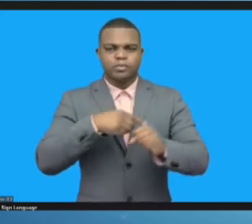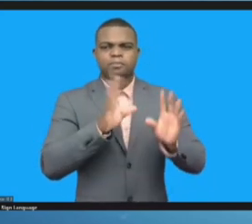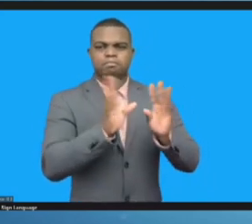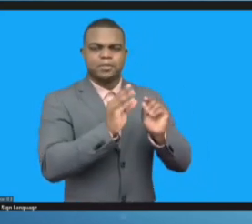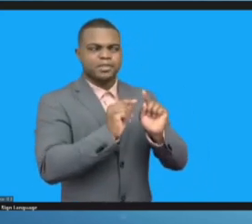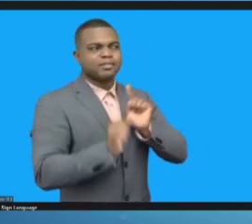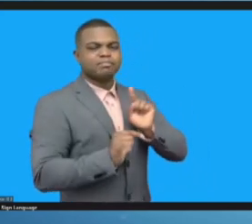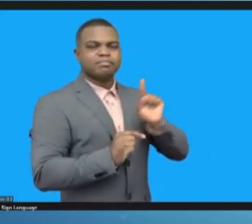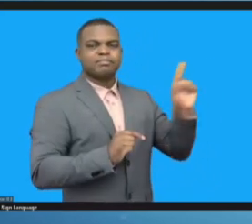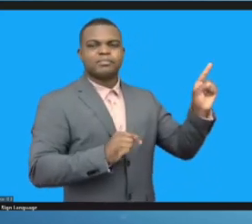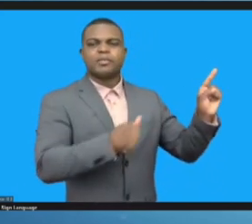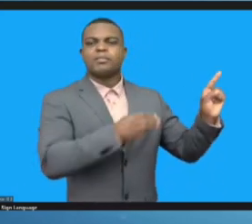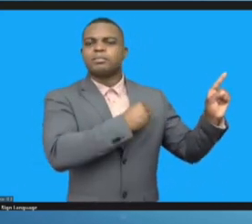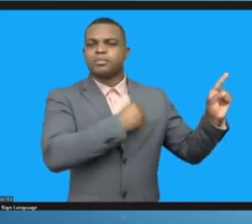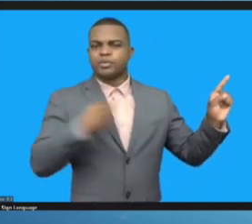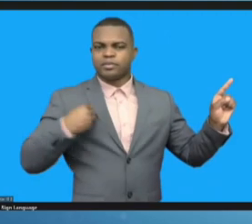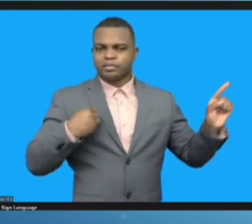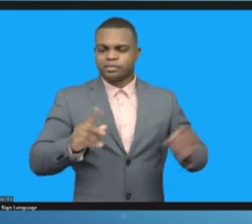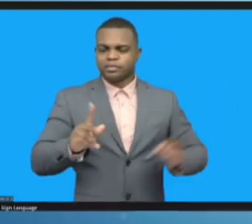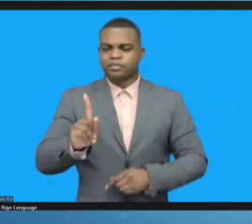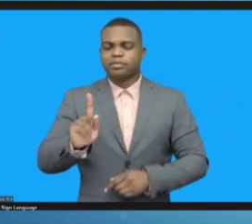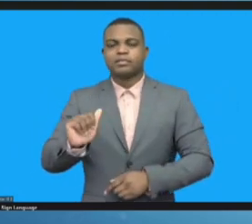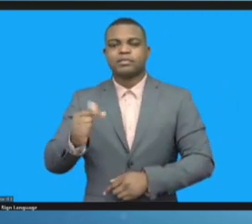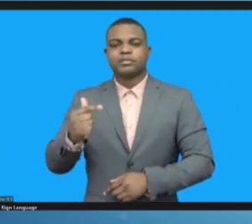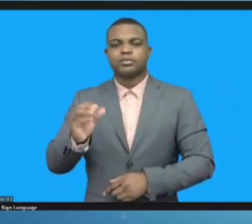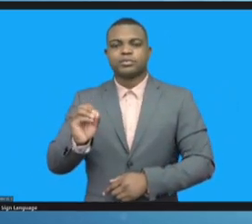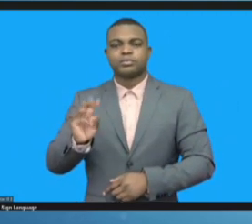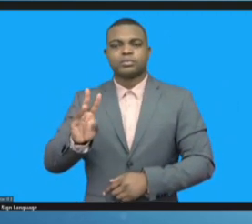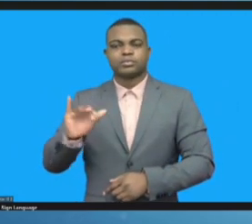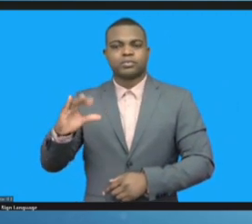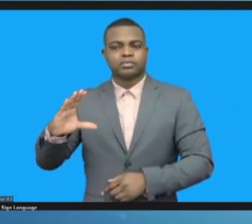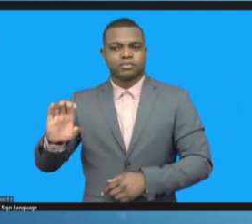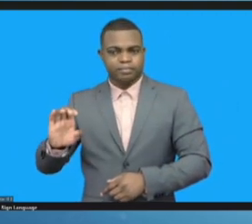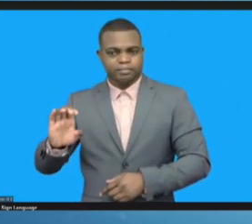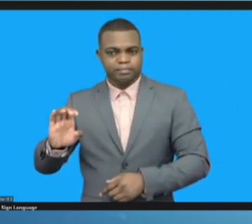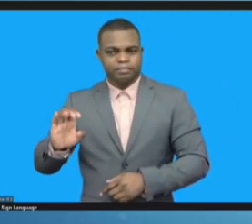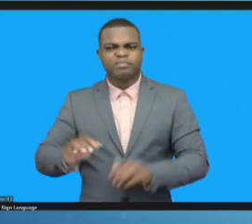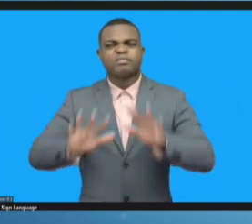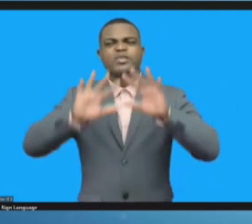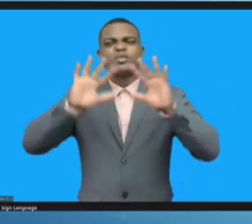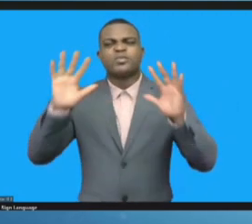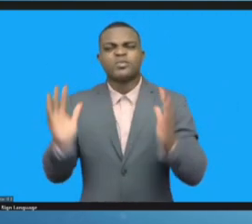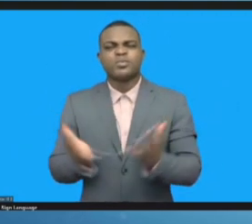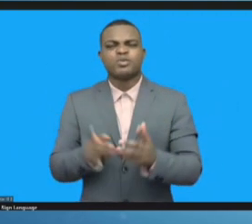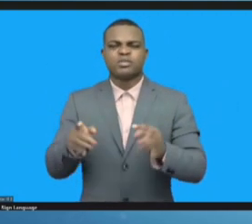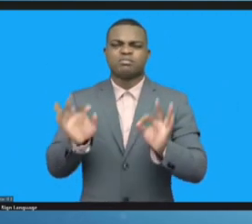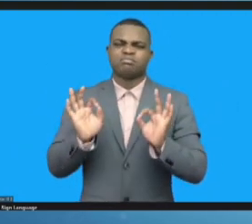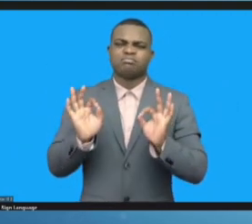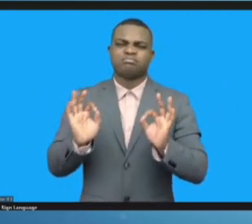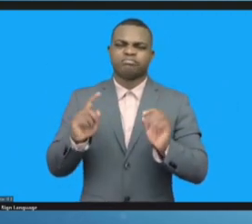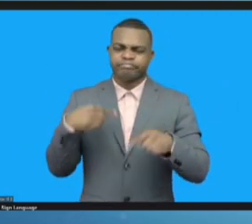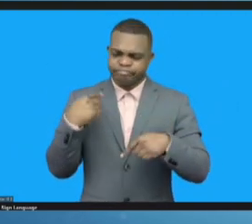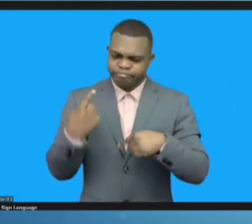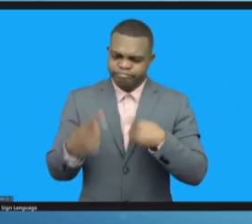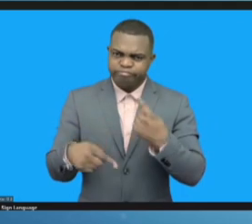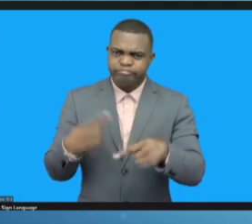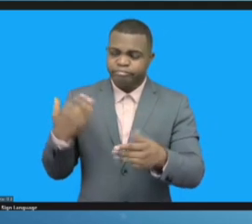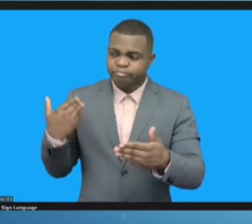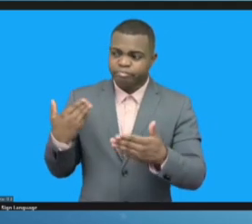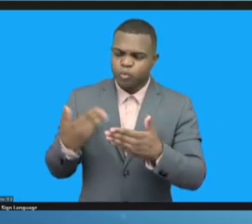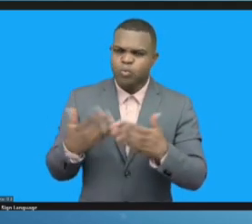the COVID-19 pandemic, and the ripple effects of the war in Ukraine have made certain that the world will